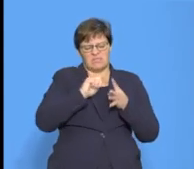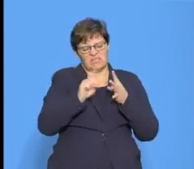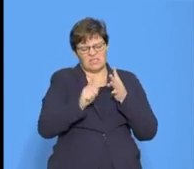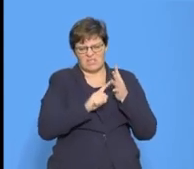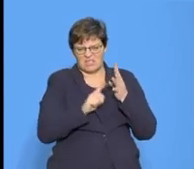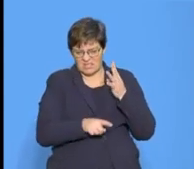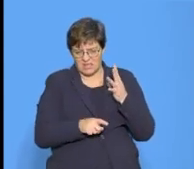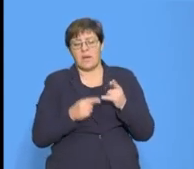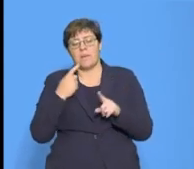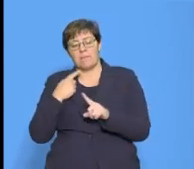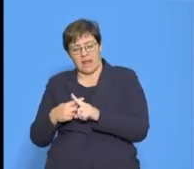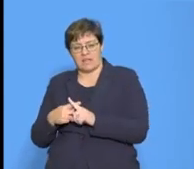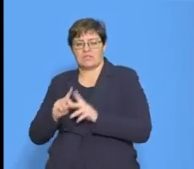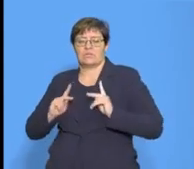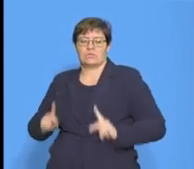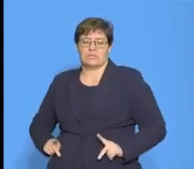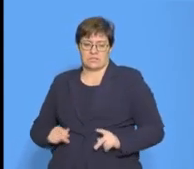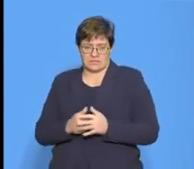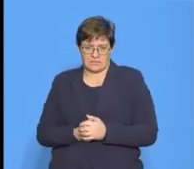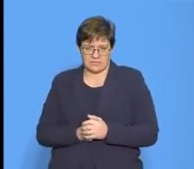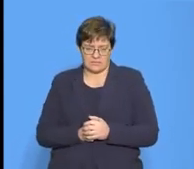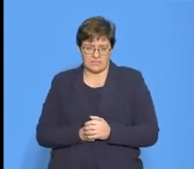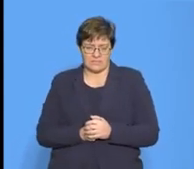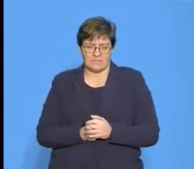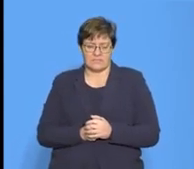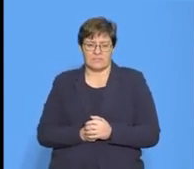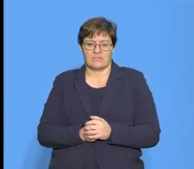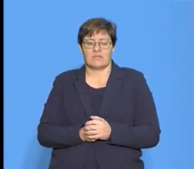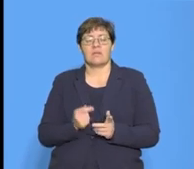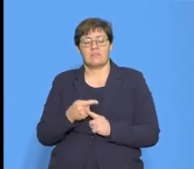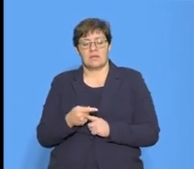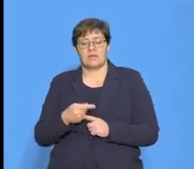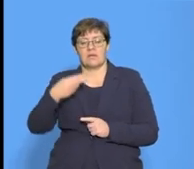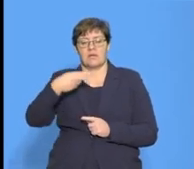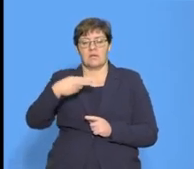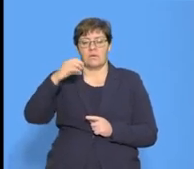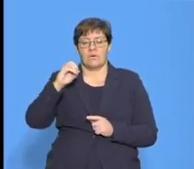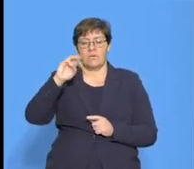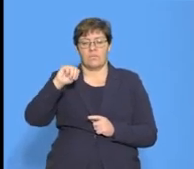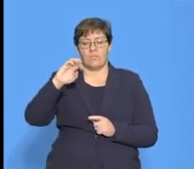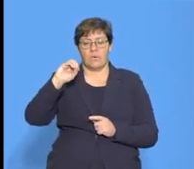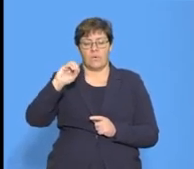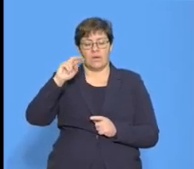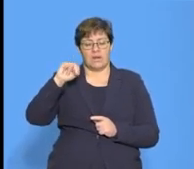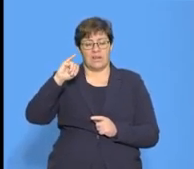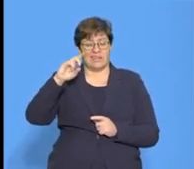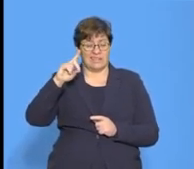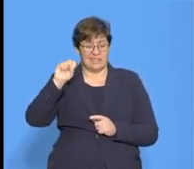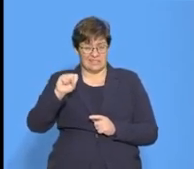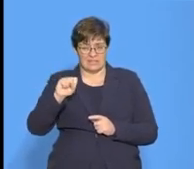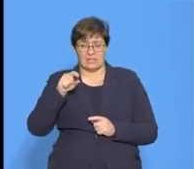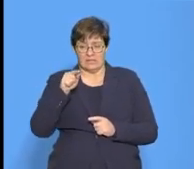chimps, and humans. So it's all of the apes as well as humans. So it is the hominids that we